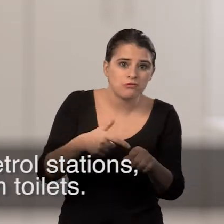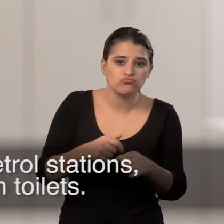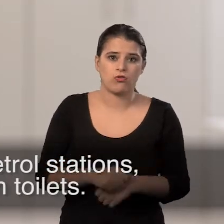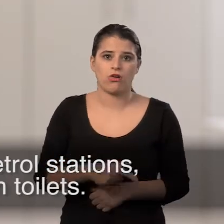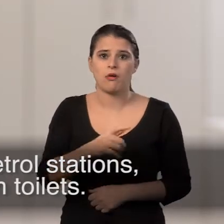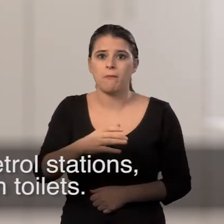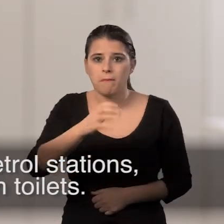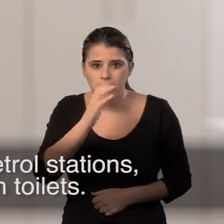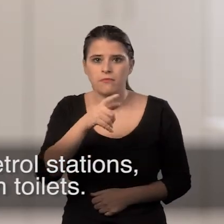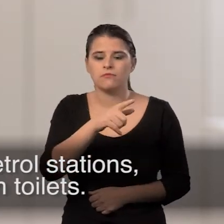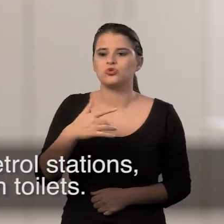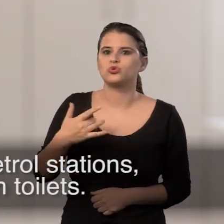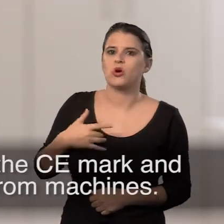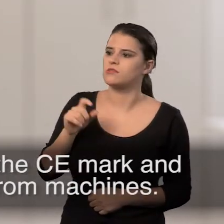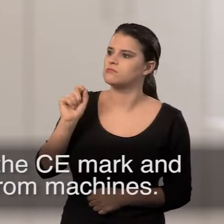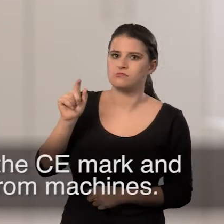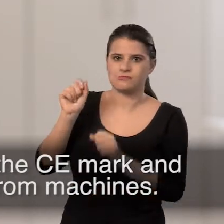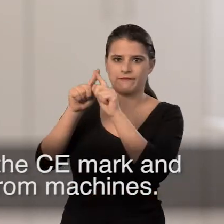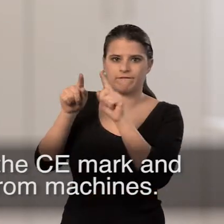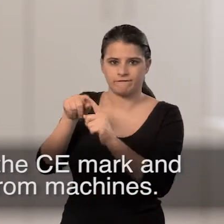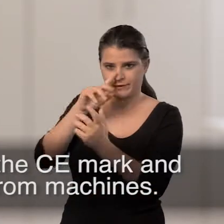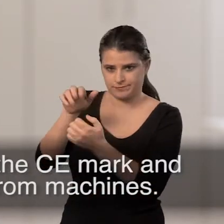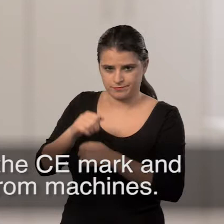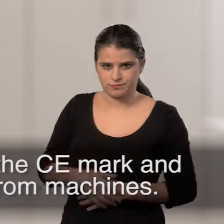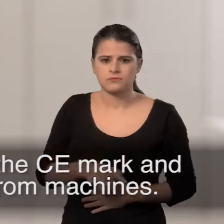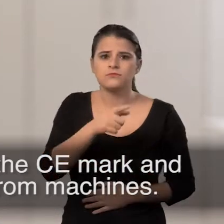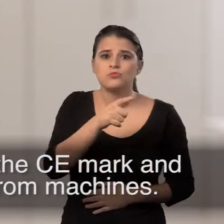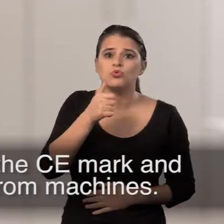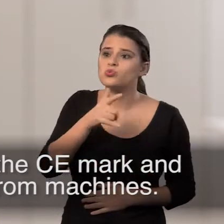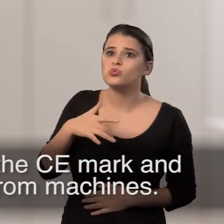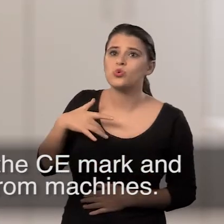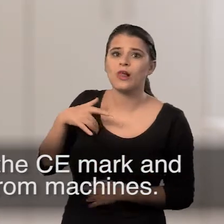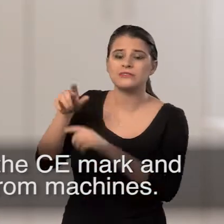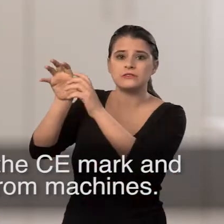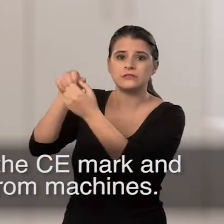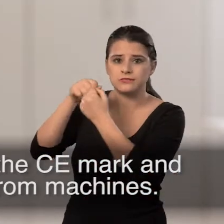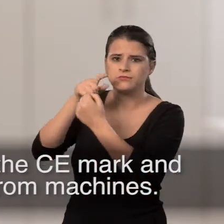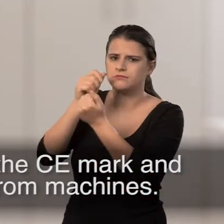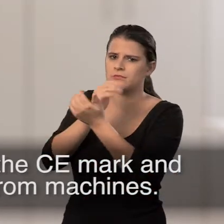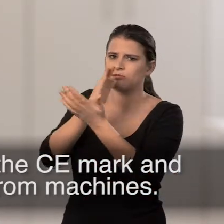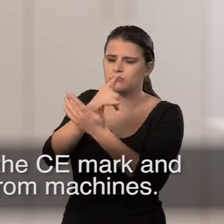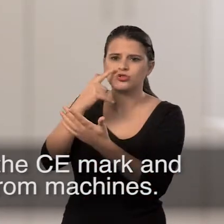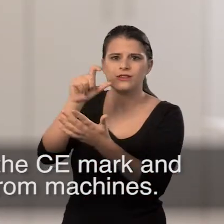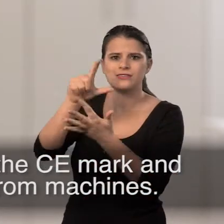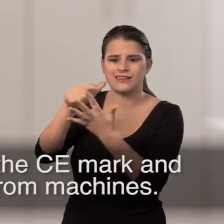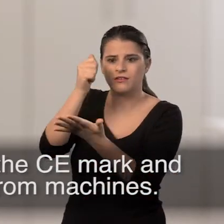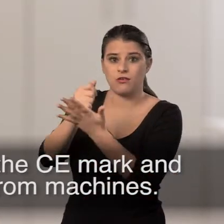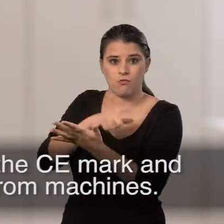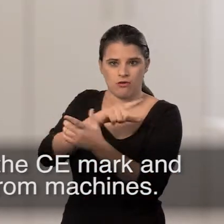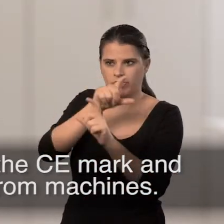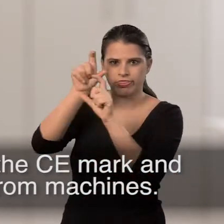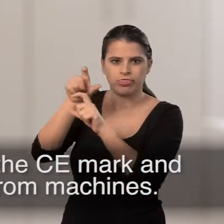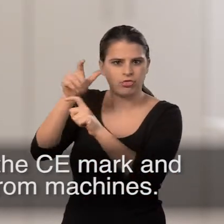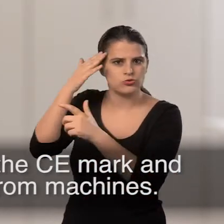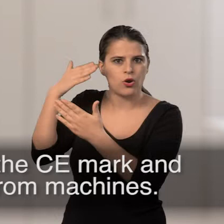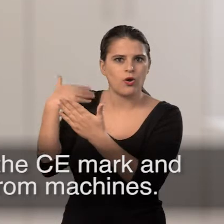pubs and vending machines in toilets. However, do be aware and check for the CE mark and the expiry date if you do get